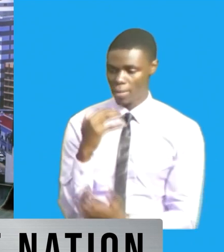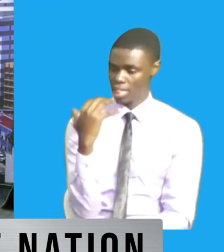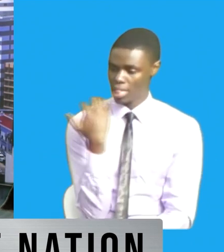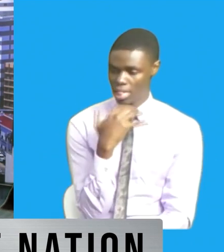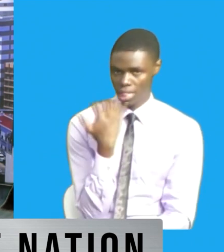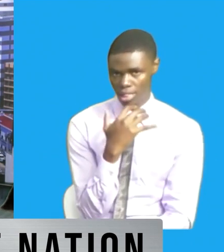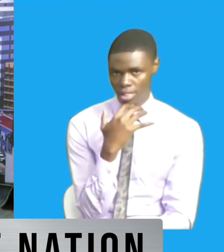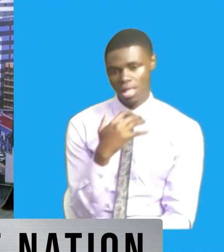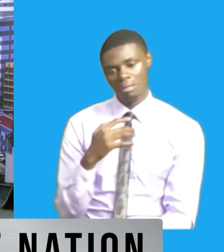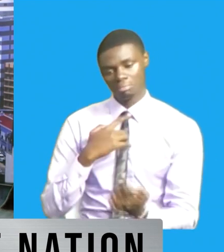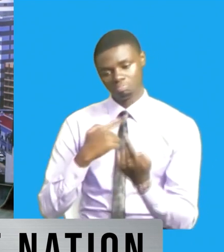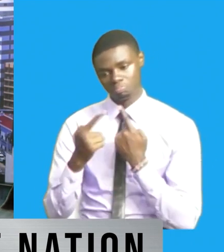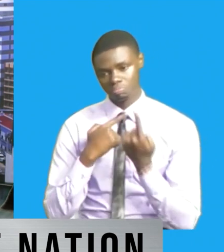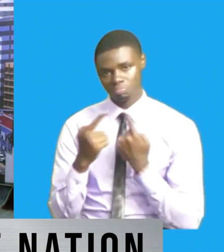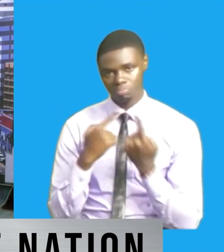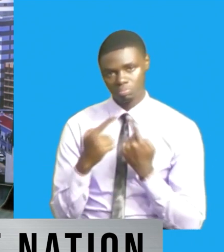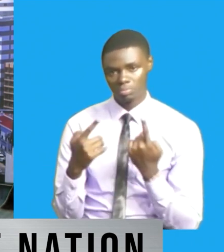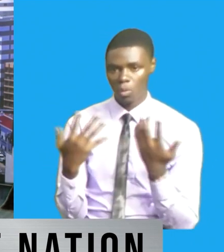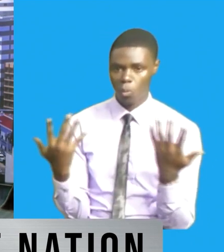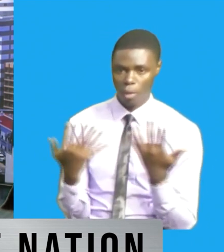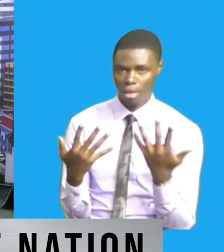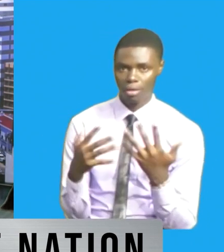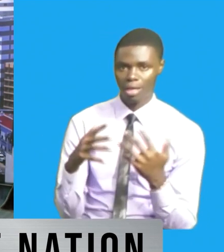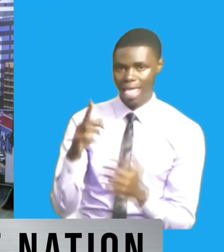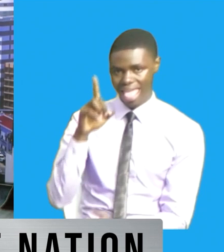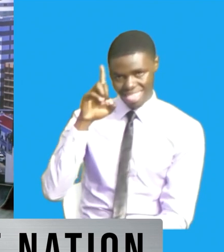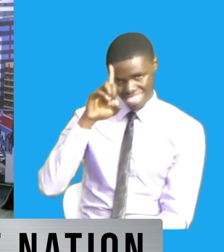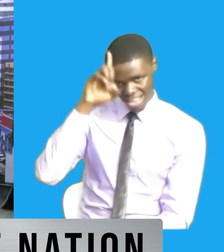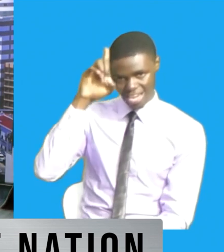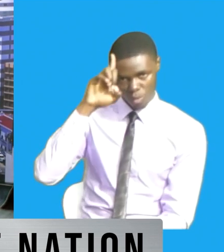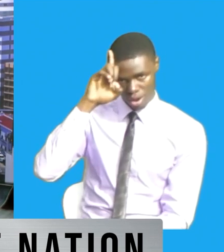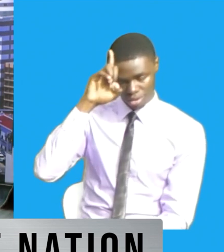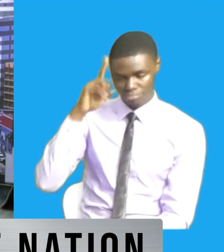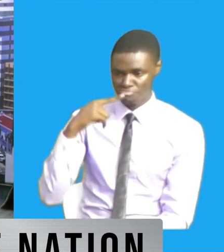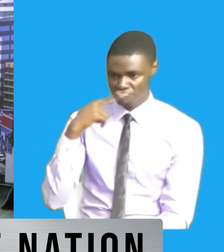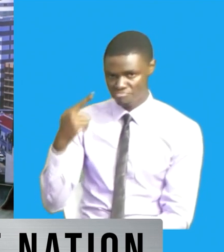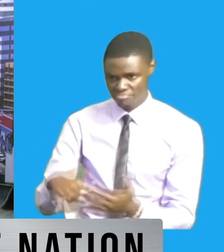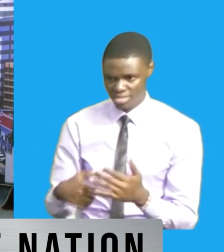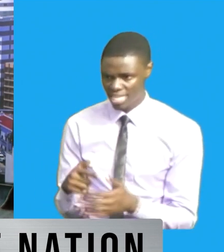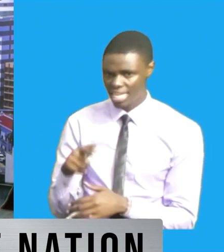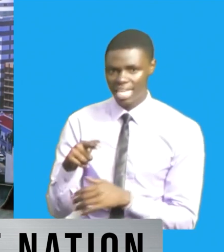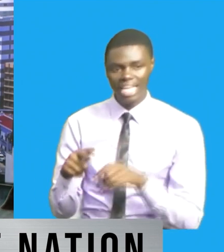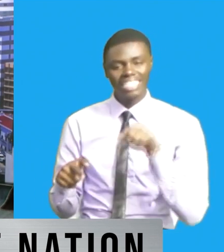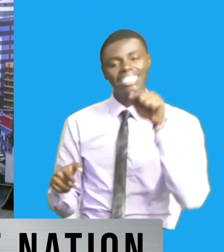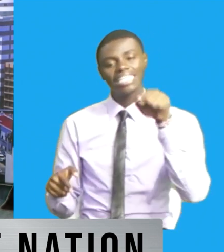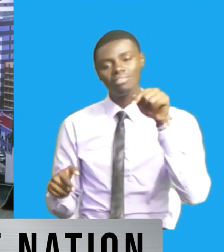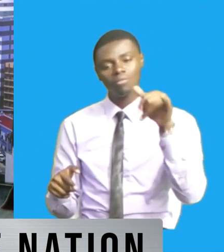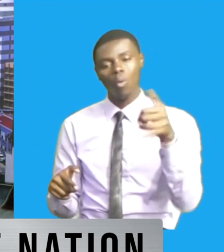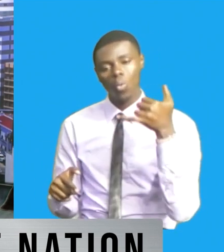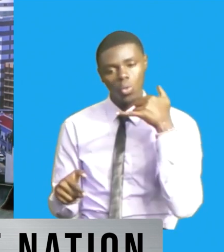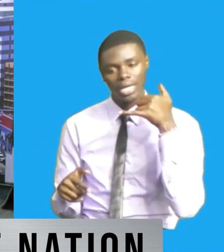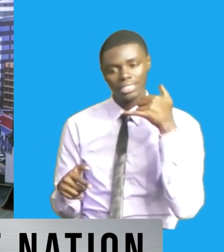Gachagua, who was speaking in his dialect in Nyandarua, was saying ni hawa you